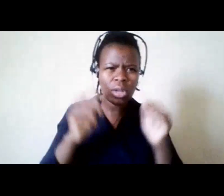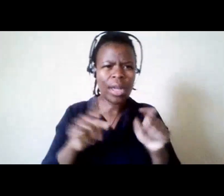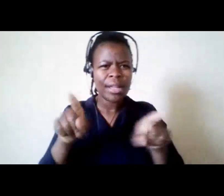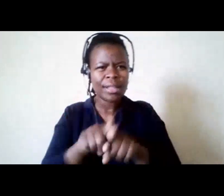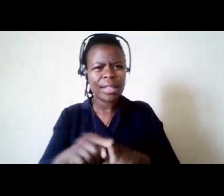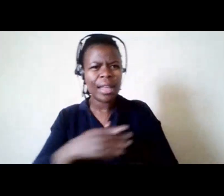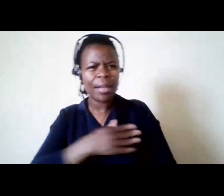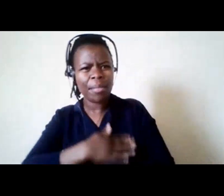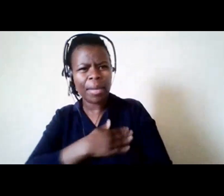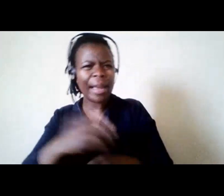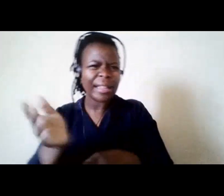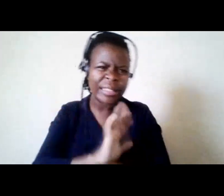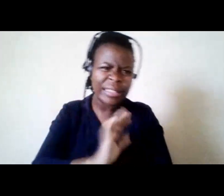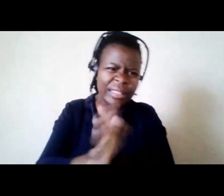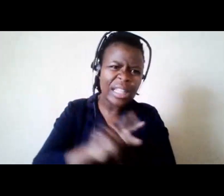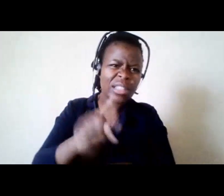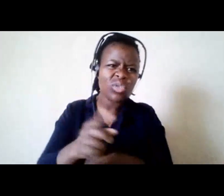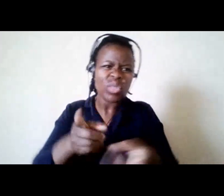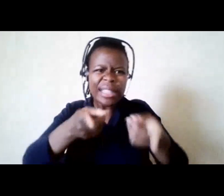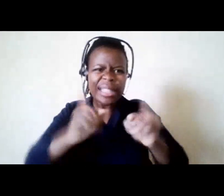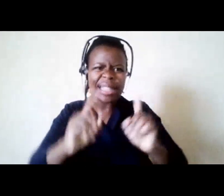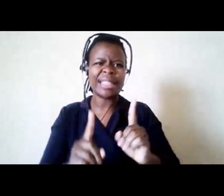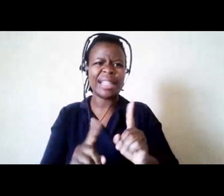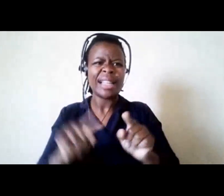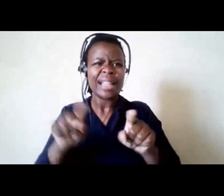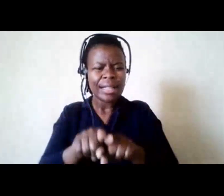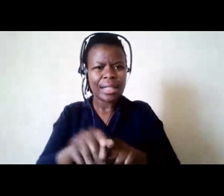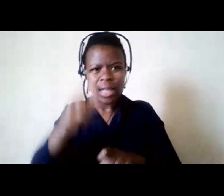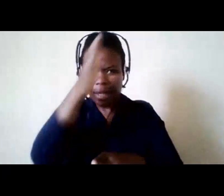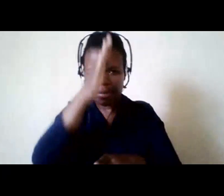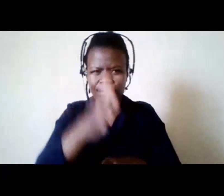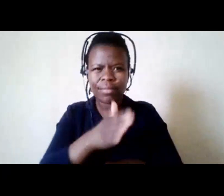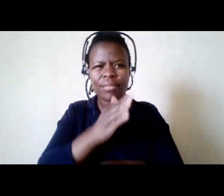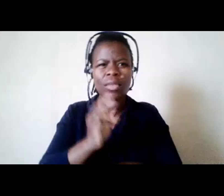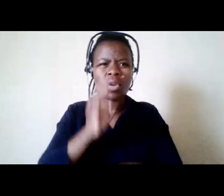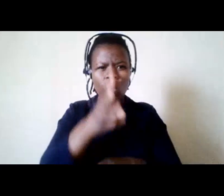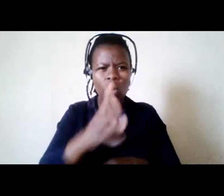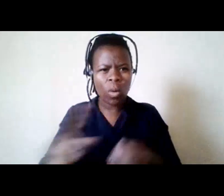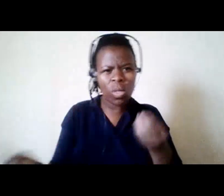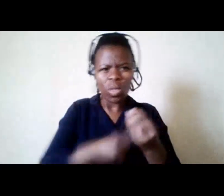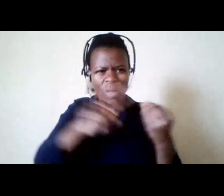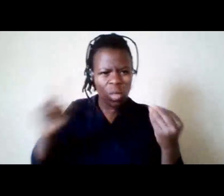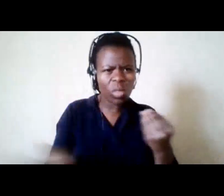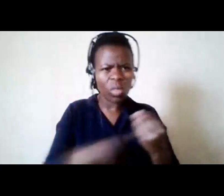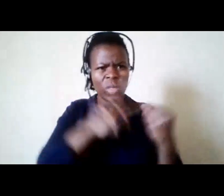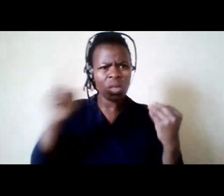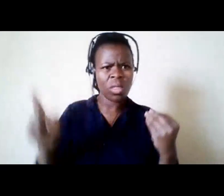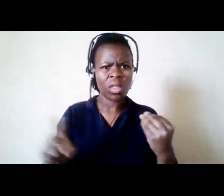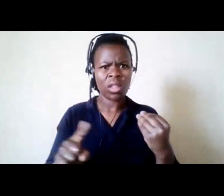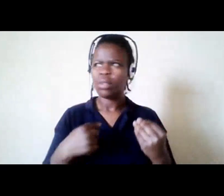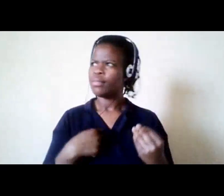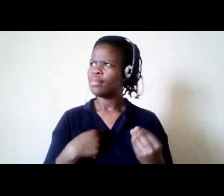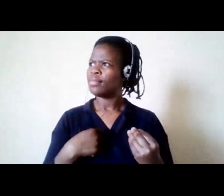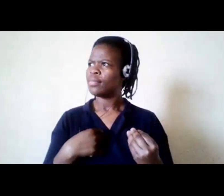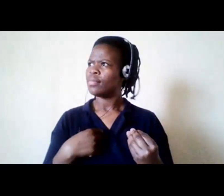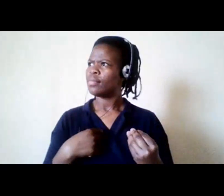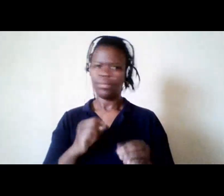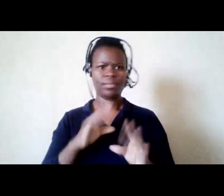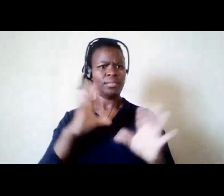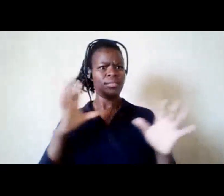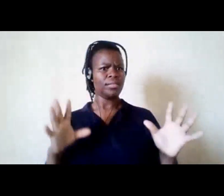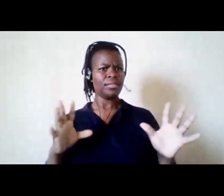like to play with dangerous things, and their parents would hit them in front of me, and I got stressed, and I asked myself,